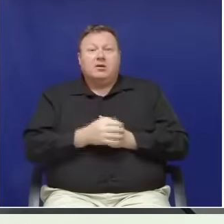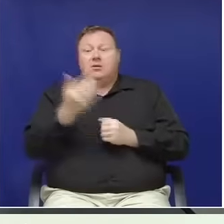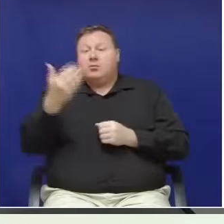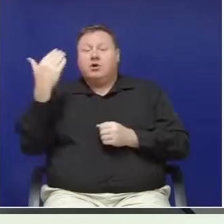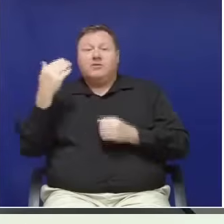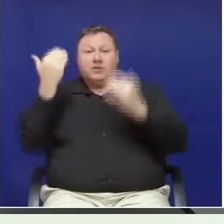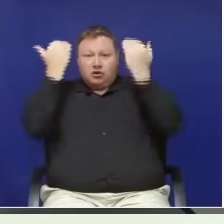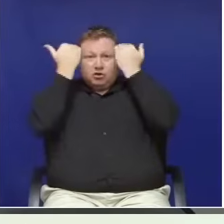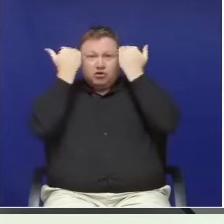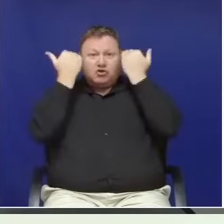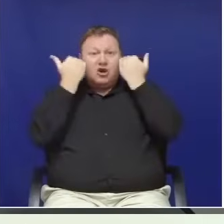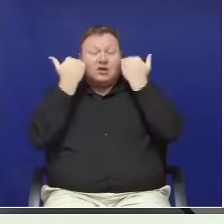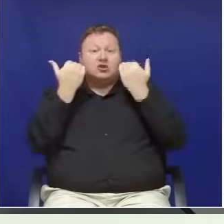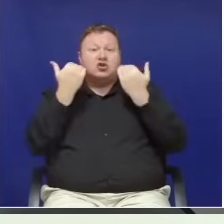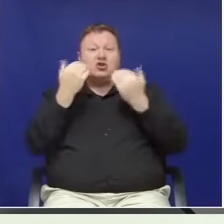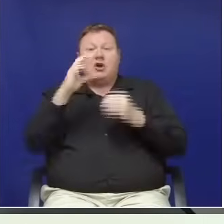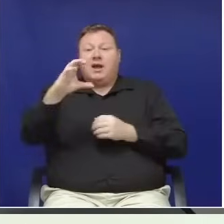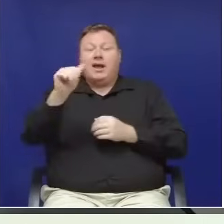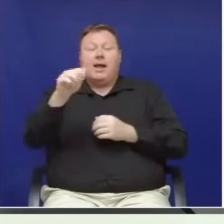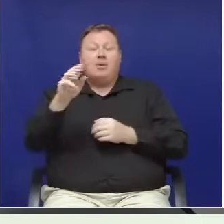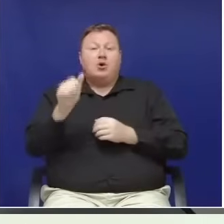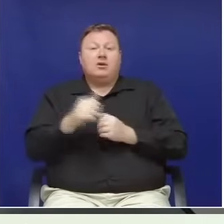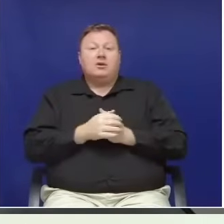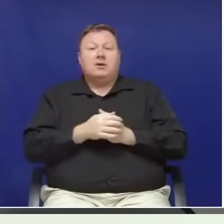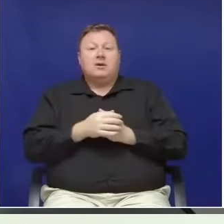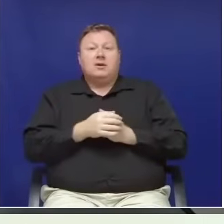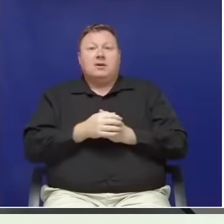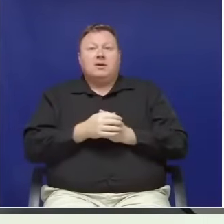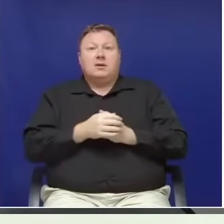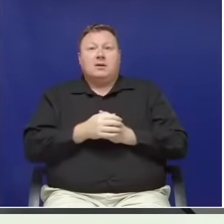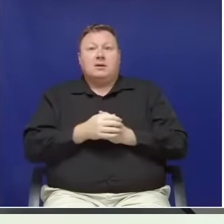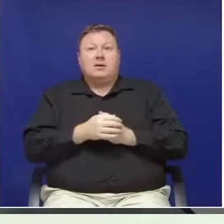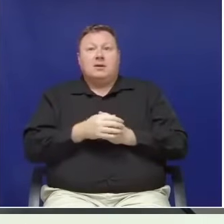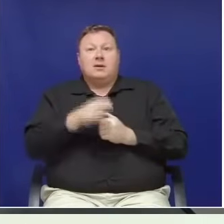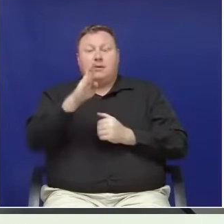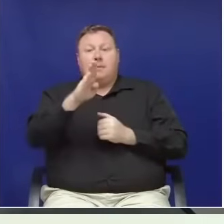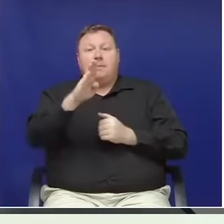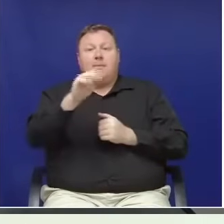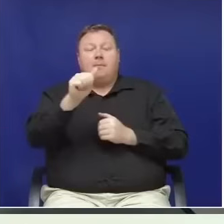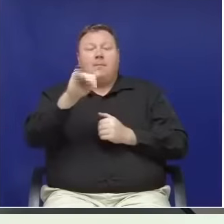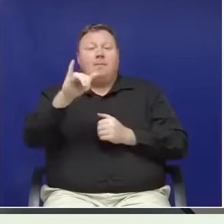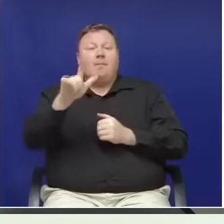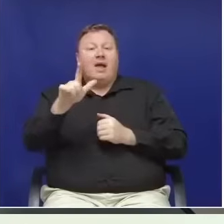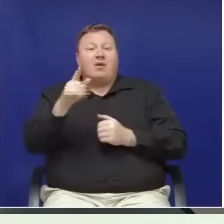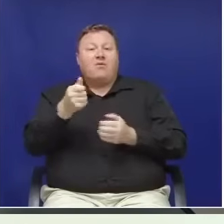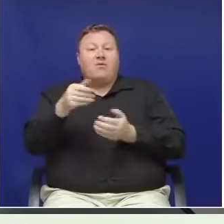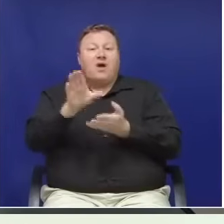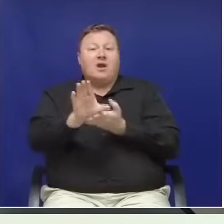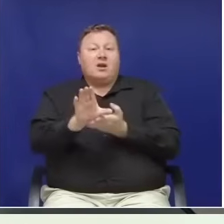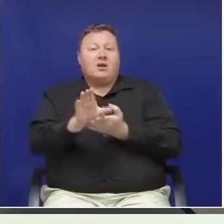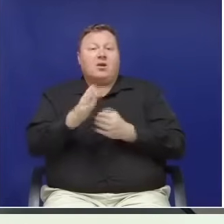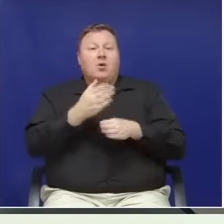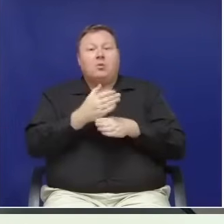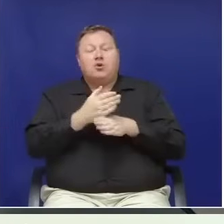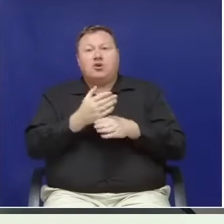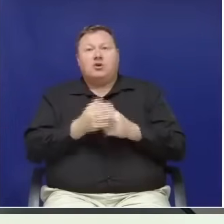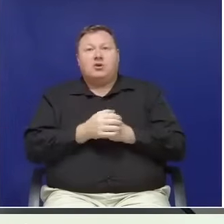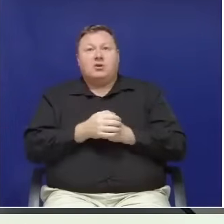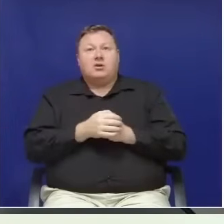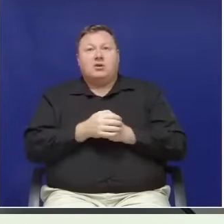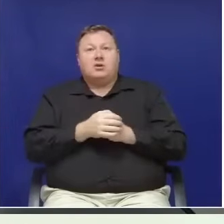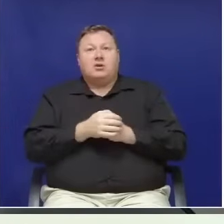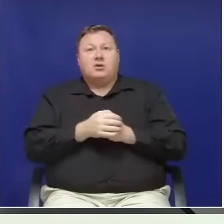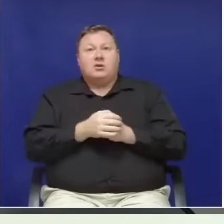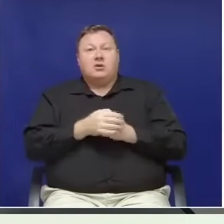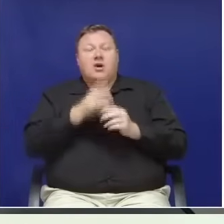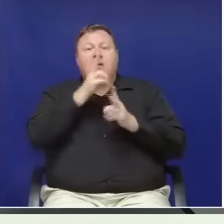a bail fund, and it is started to become operational, where, for instance, a